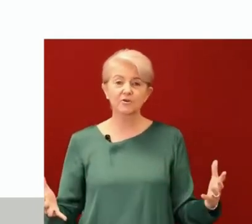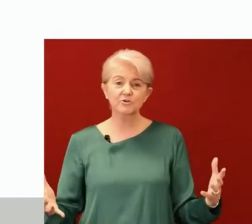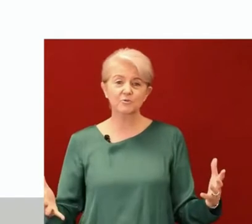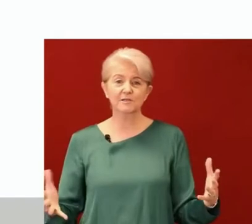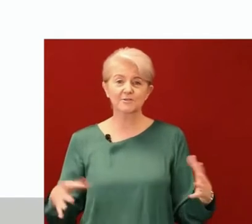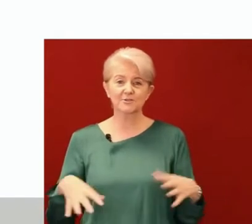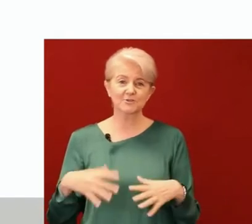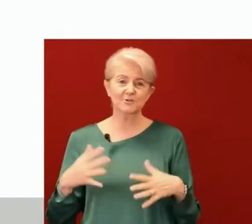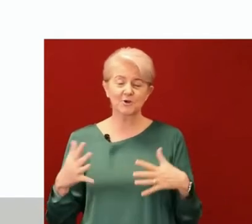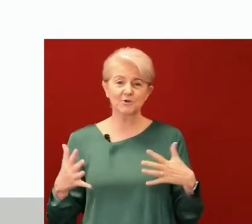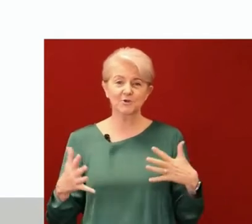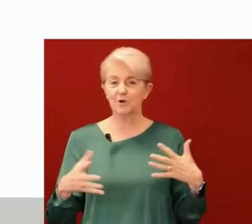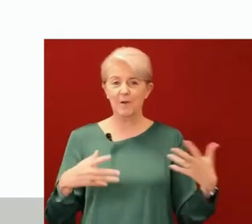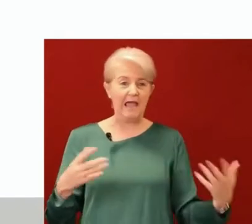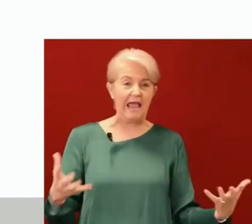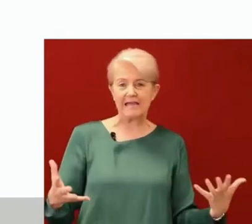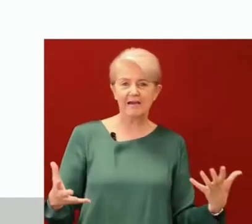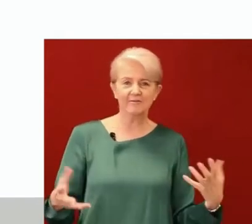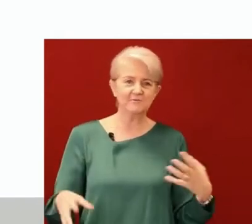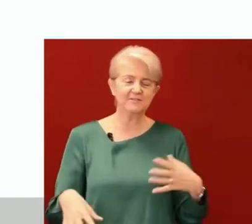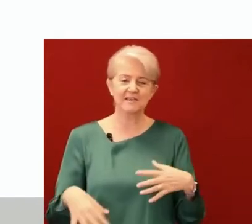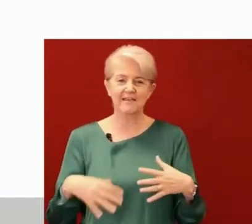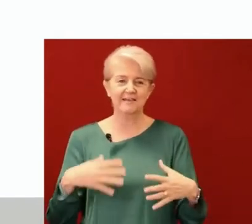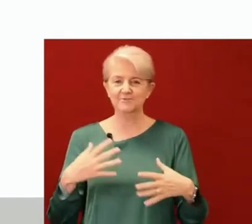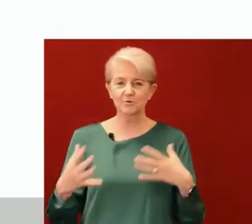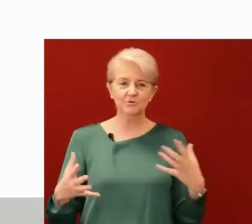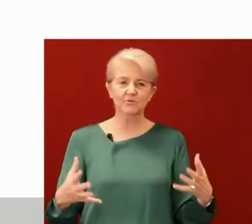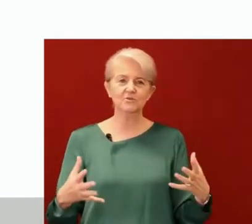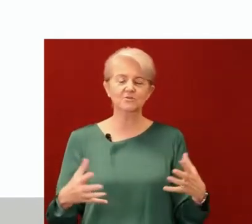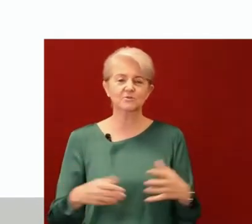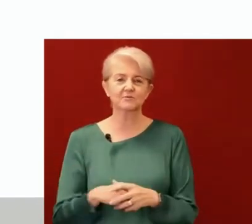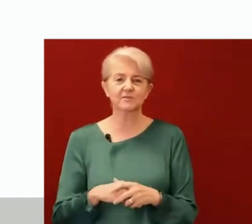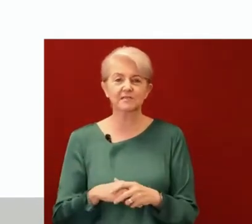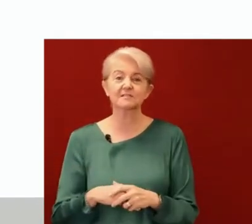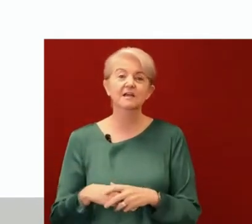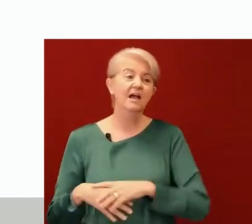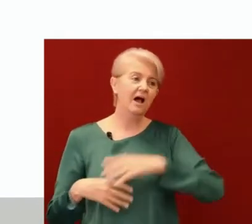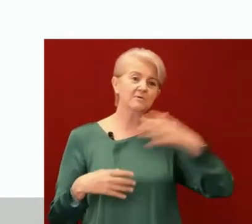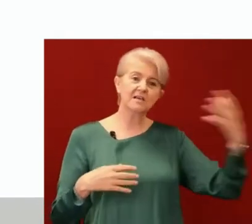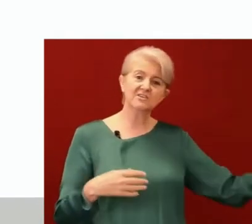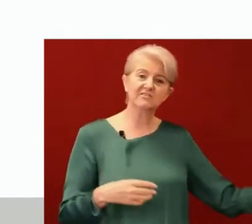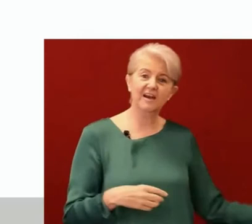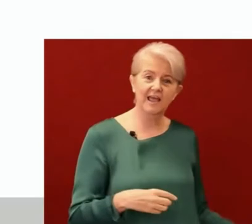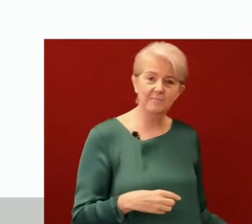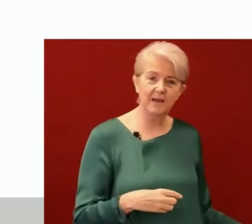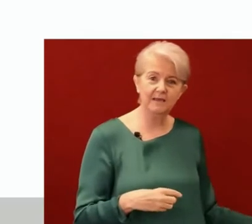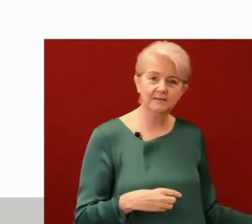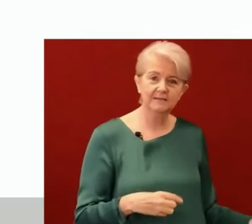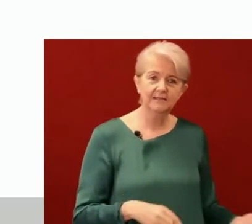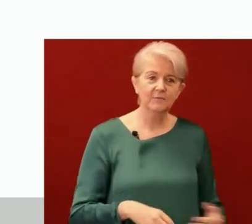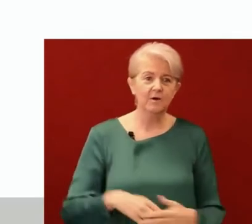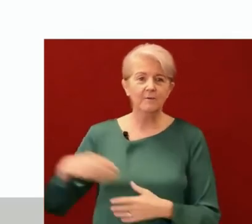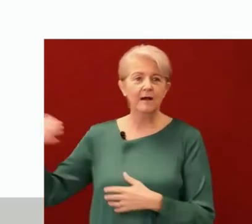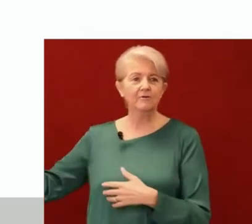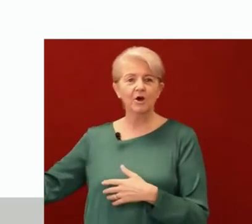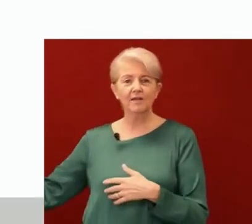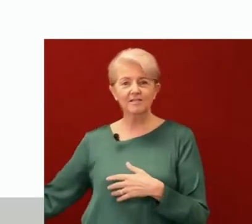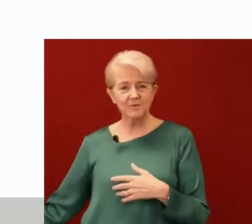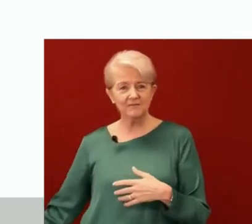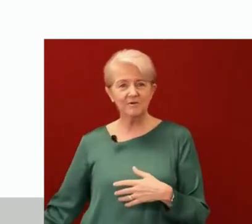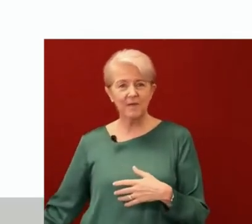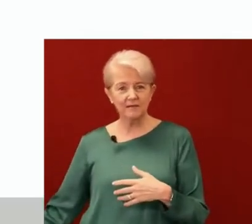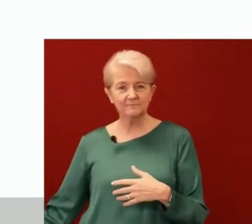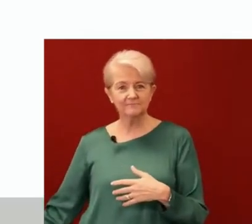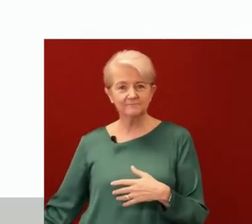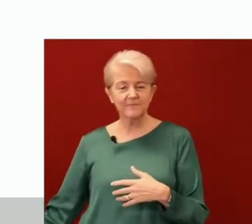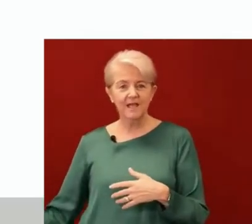with my accoutrements, so, you know, my handcuffs and all of those sorts of things, I was actually given a handbag while my male colleagues